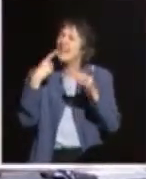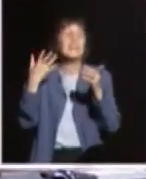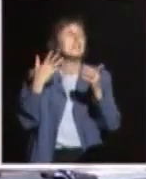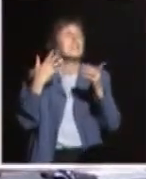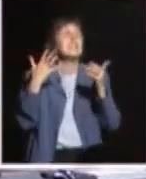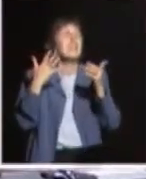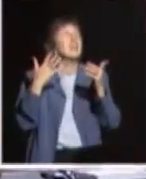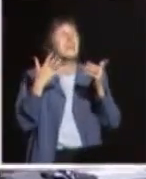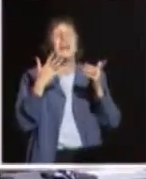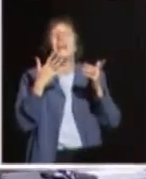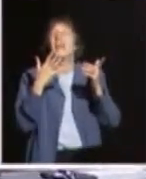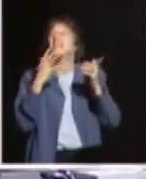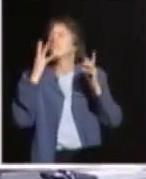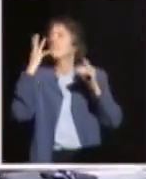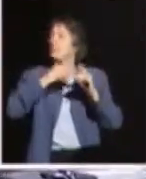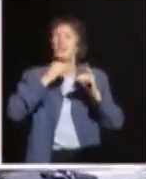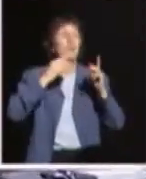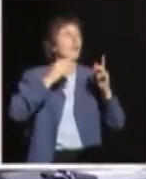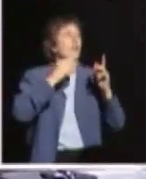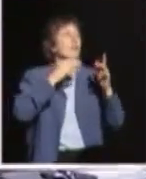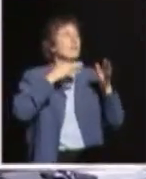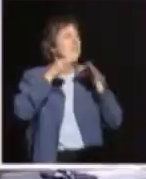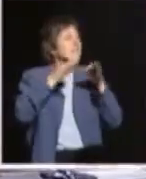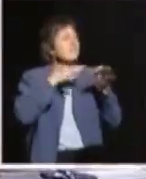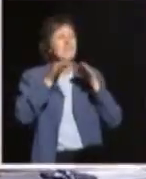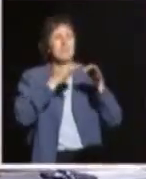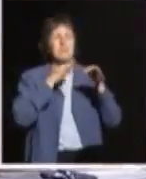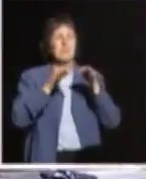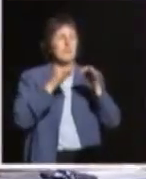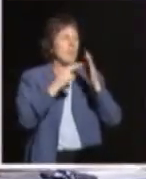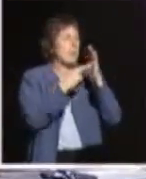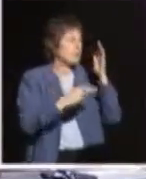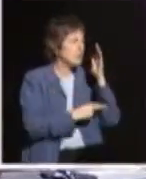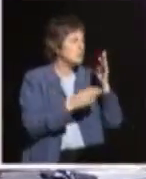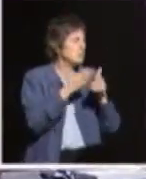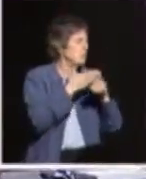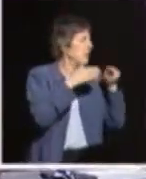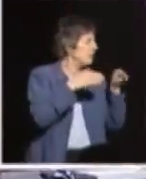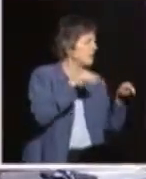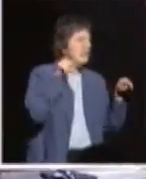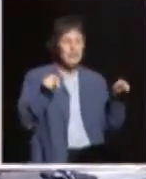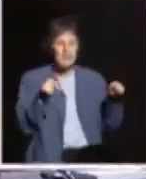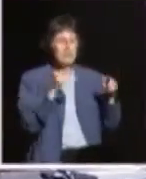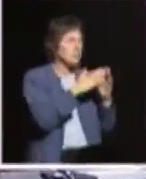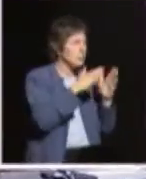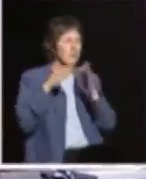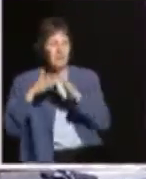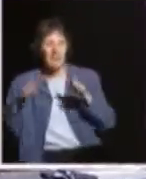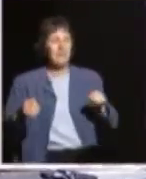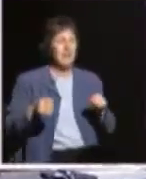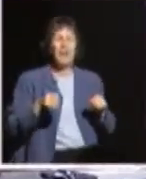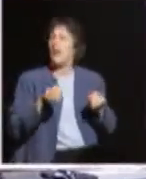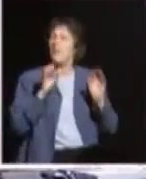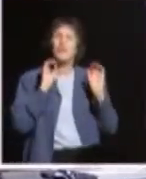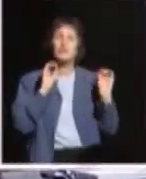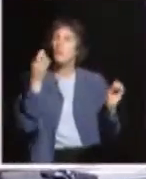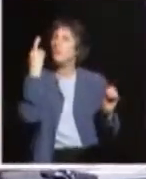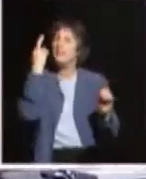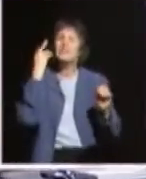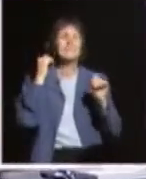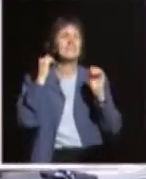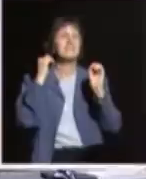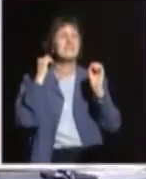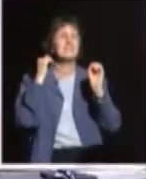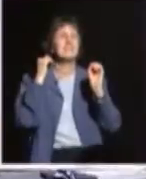bridge of commonality between two communities. You know, there's no reason that with the wonderful things that